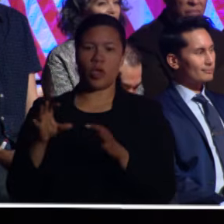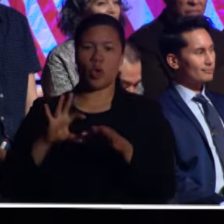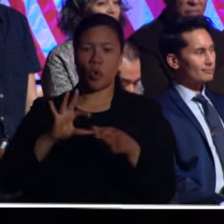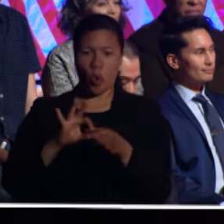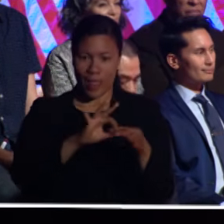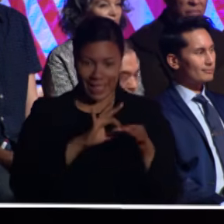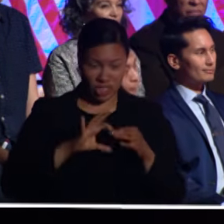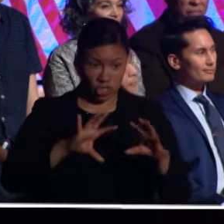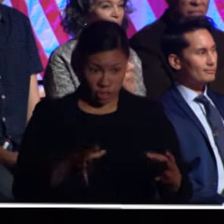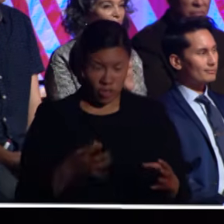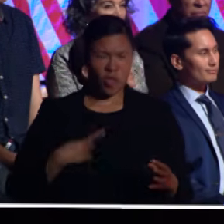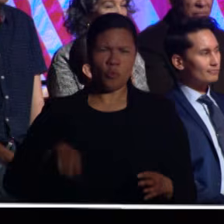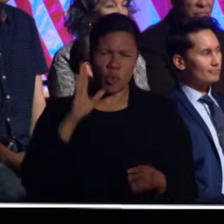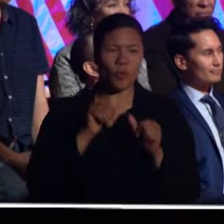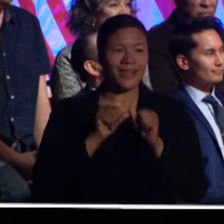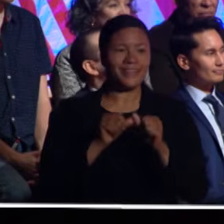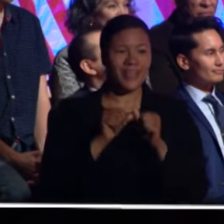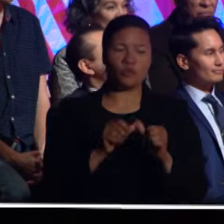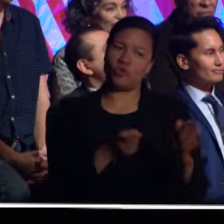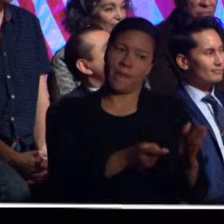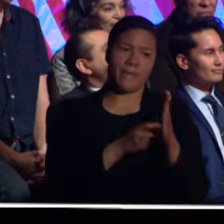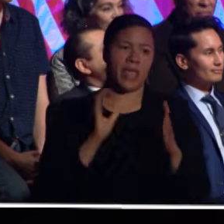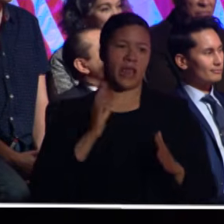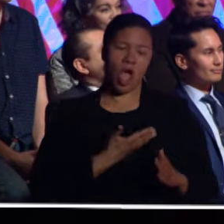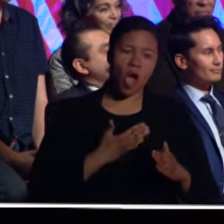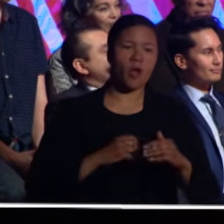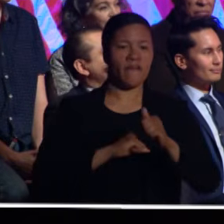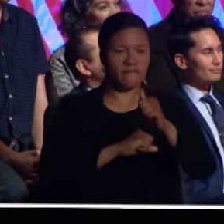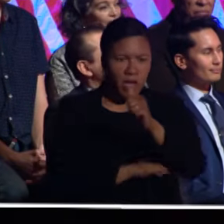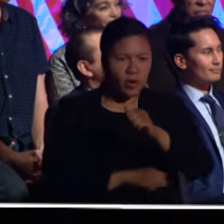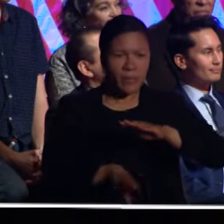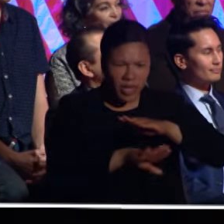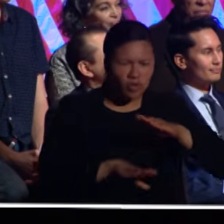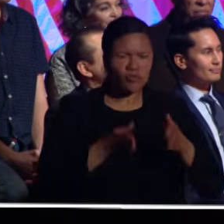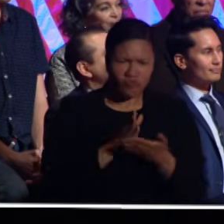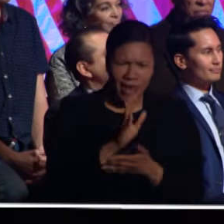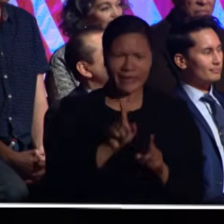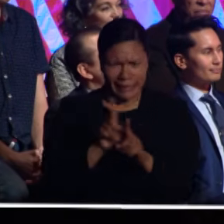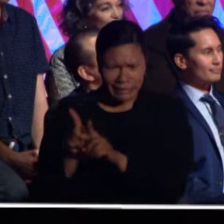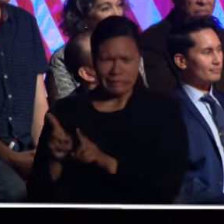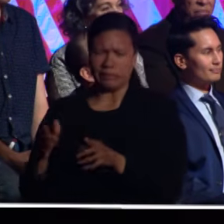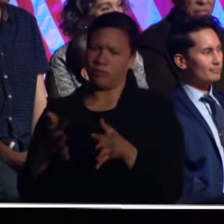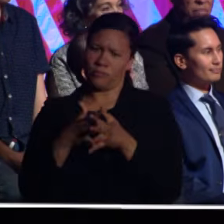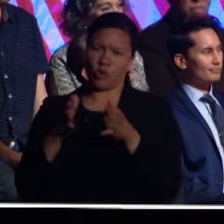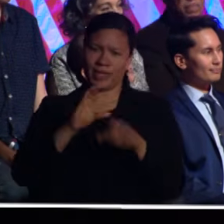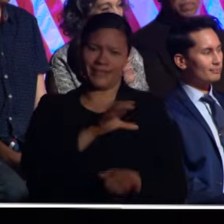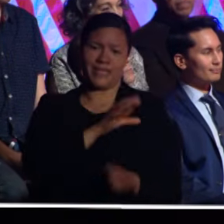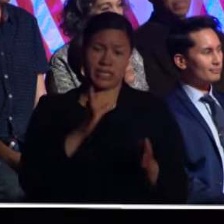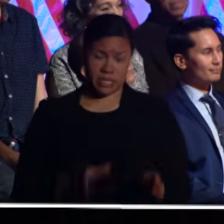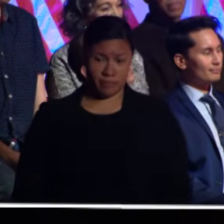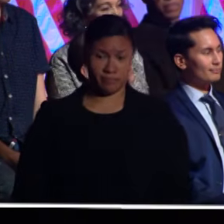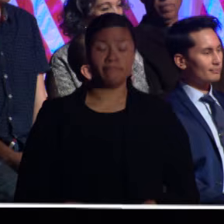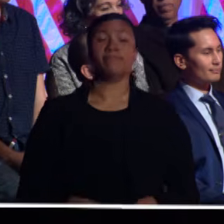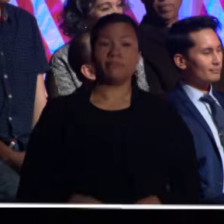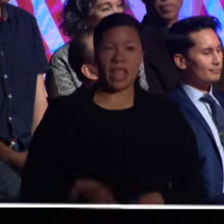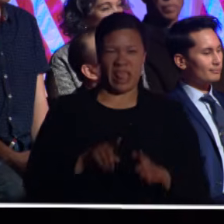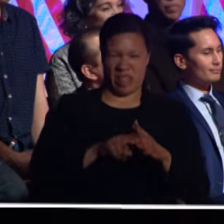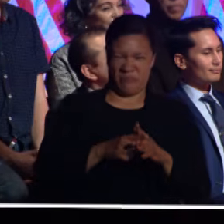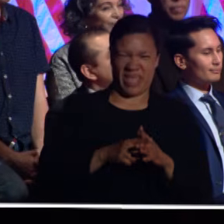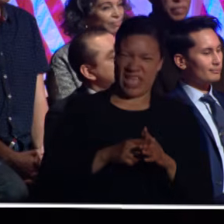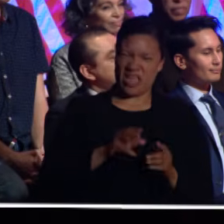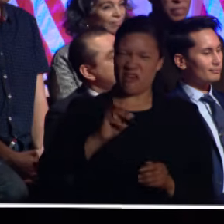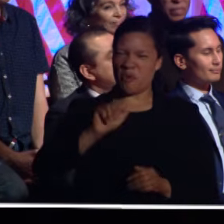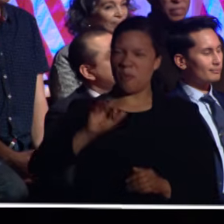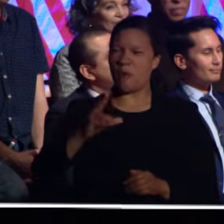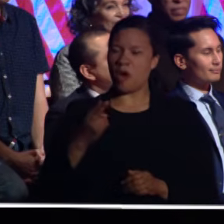our fundamental rights as American citizens. When I traveled to Selma earlier this month, I was reminded of